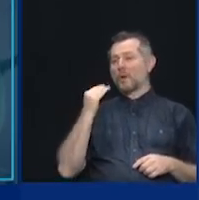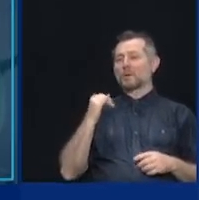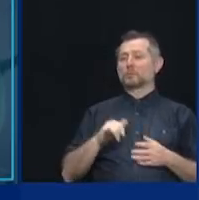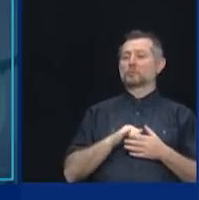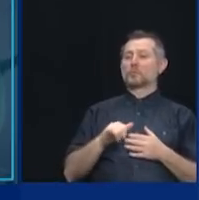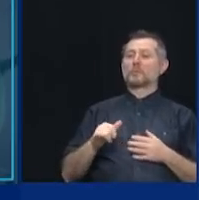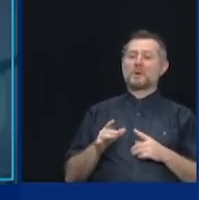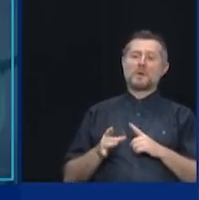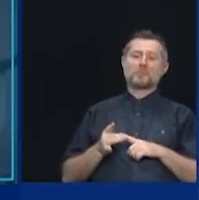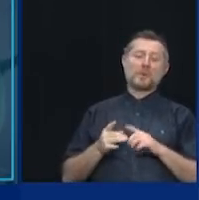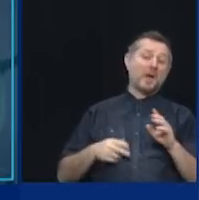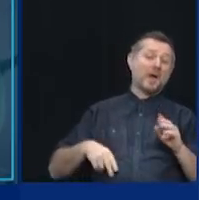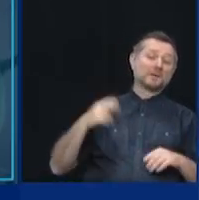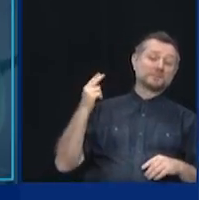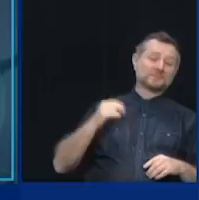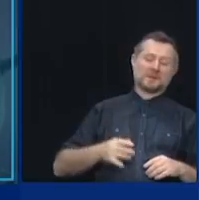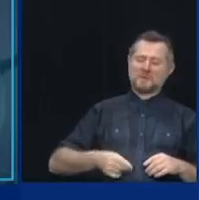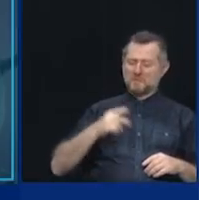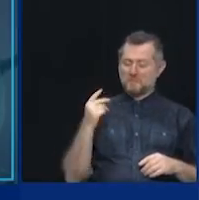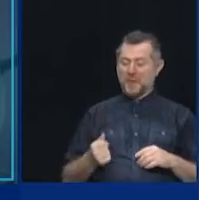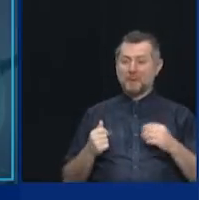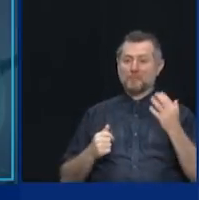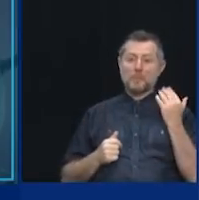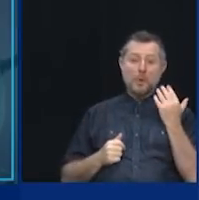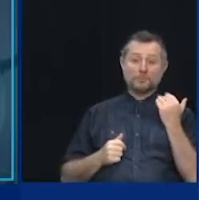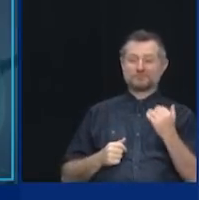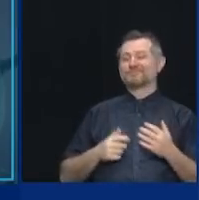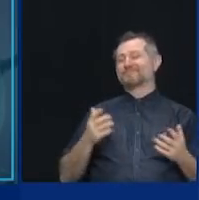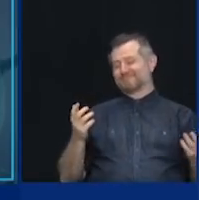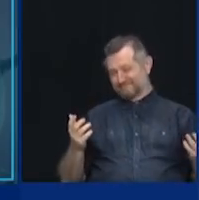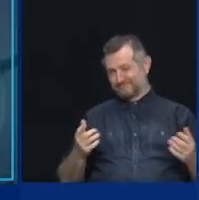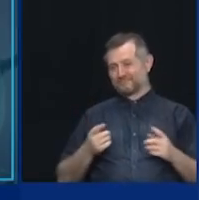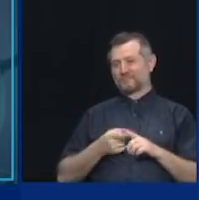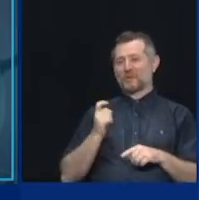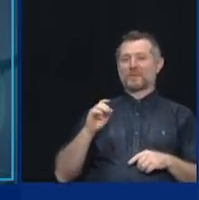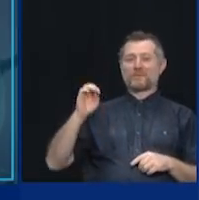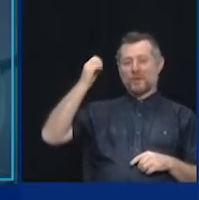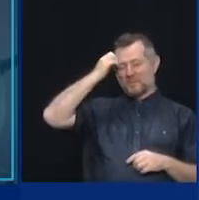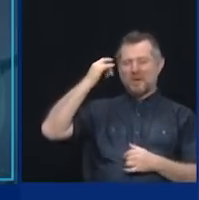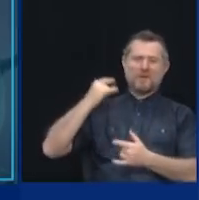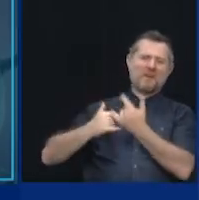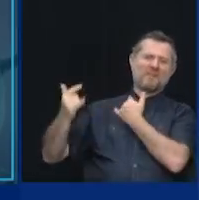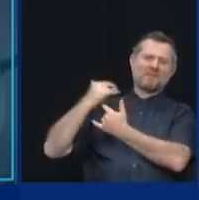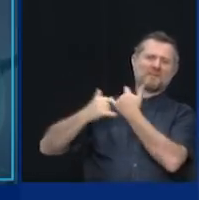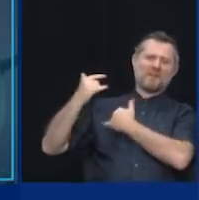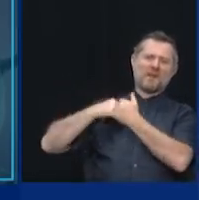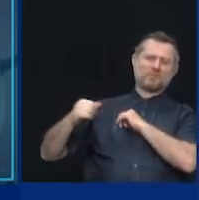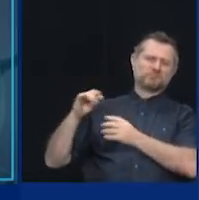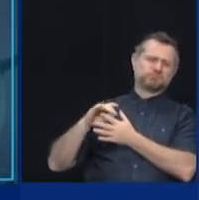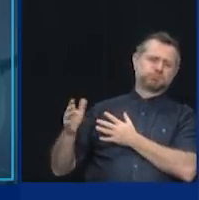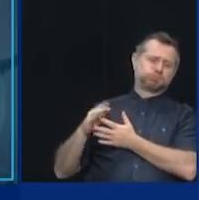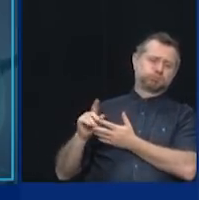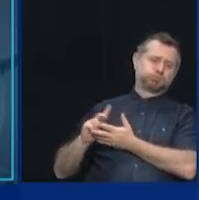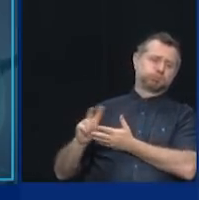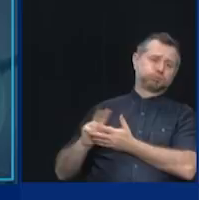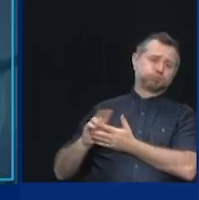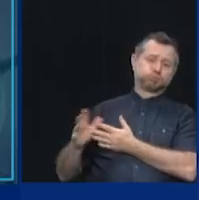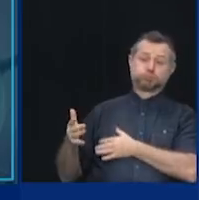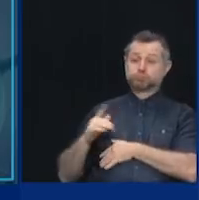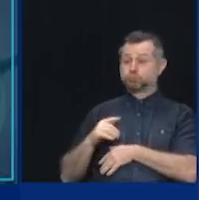all of a sudden? Because it had been coming from Europe for weeks and weeks and weeks, and nobody